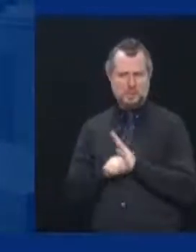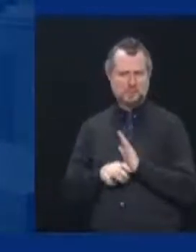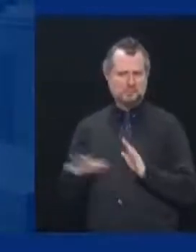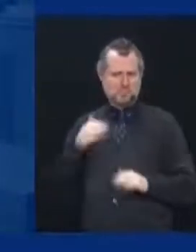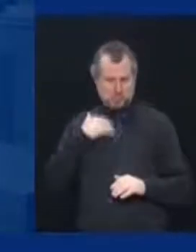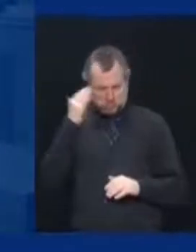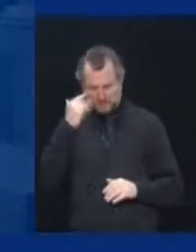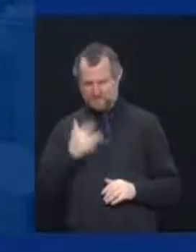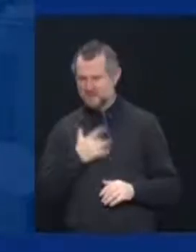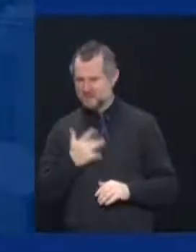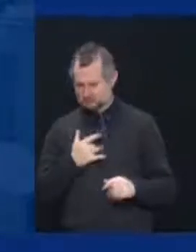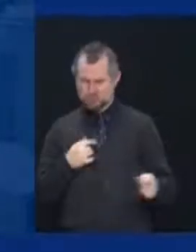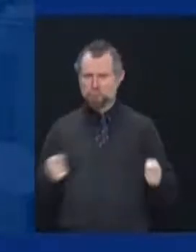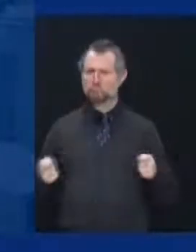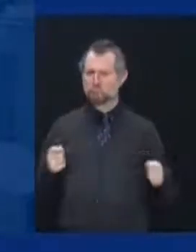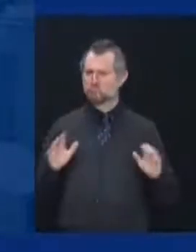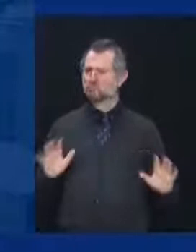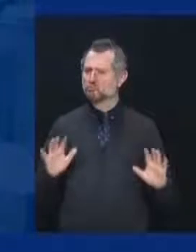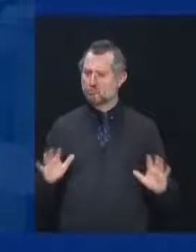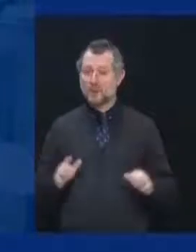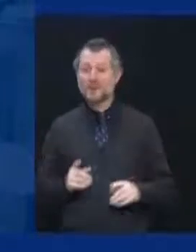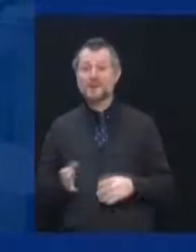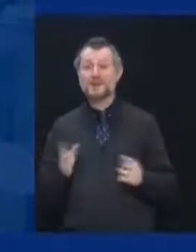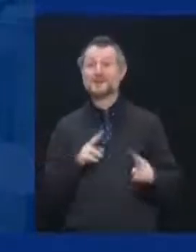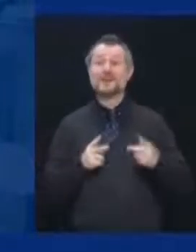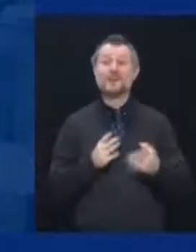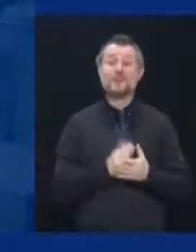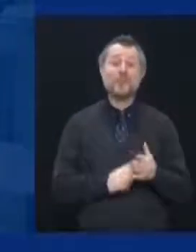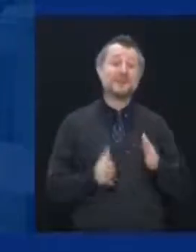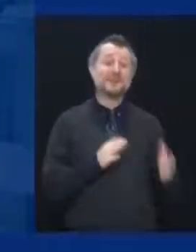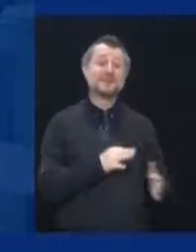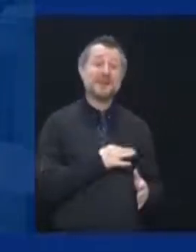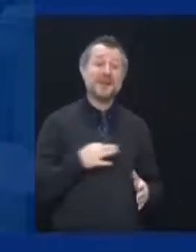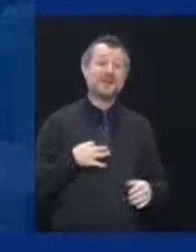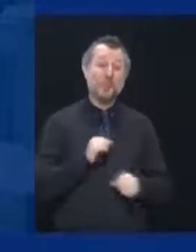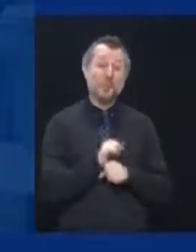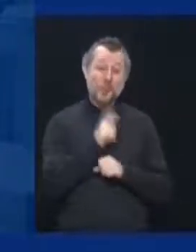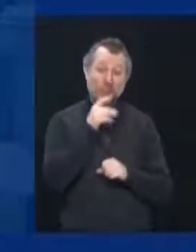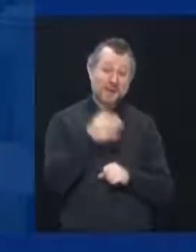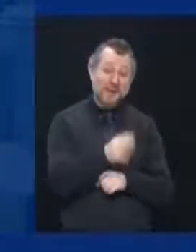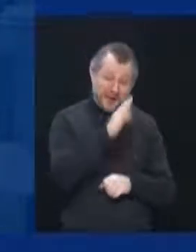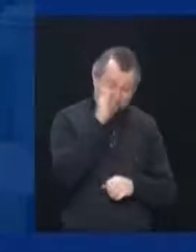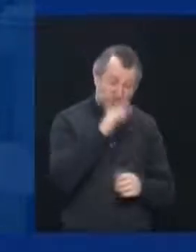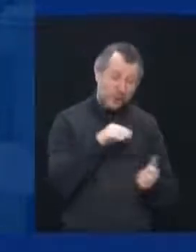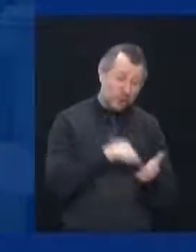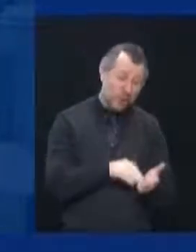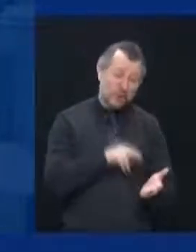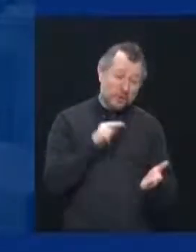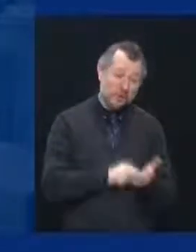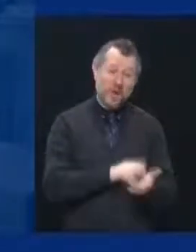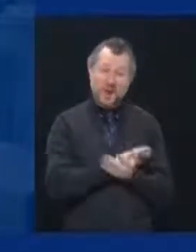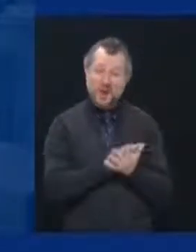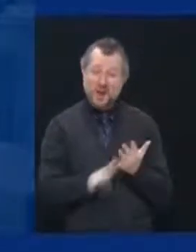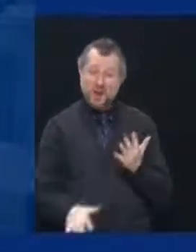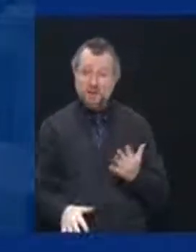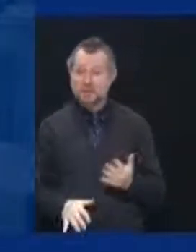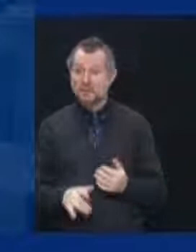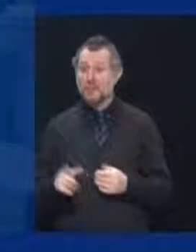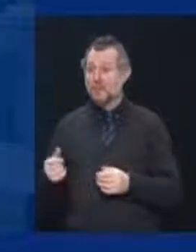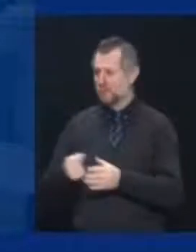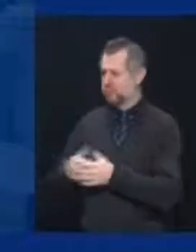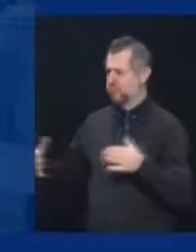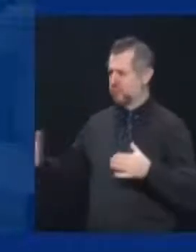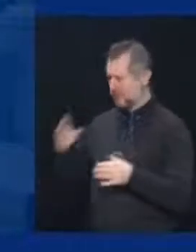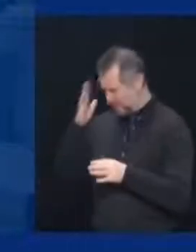over capacity. The second component is staff. When you increase the beds in a hospital by